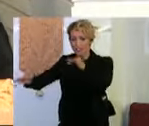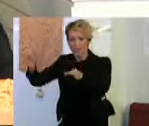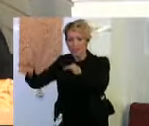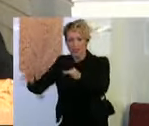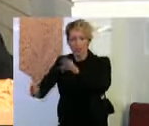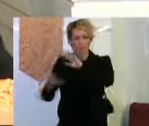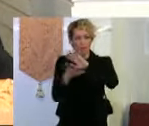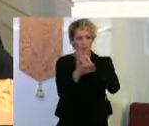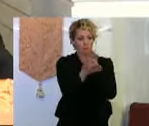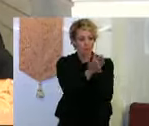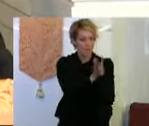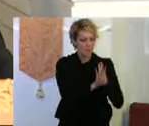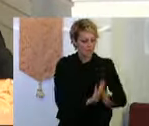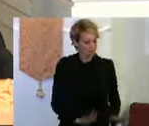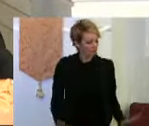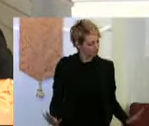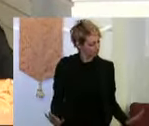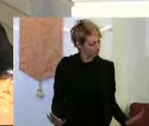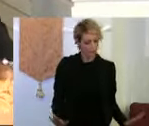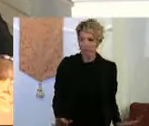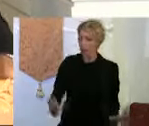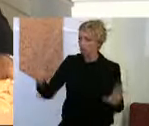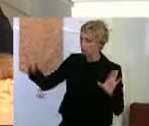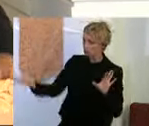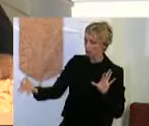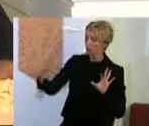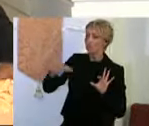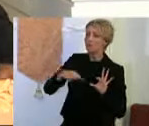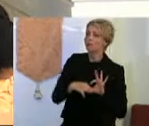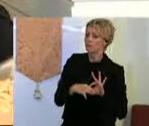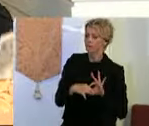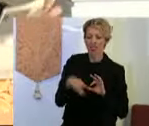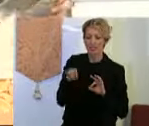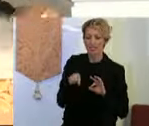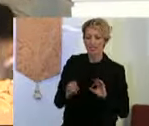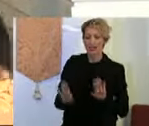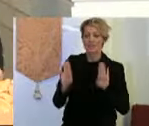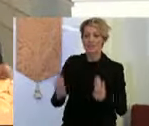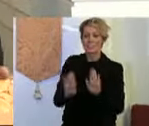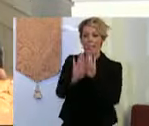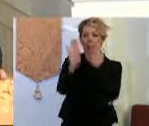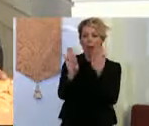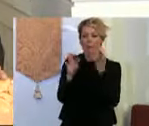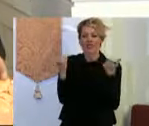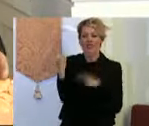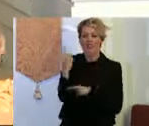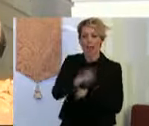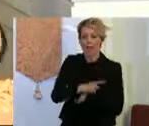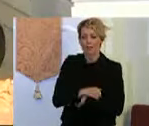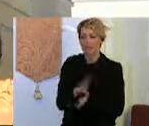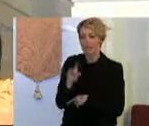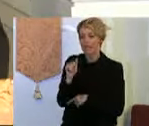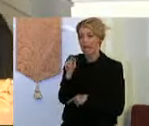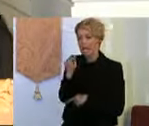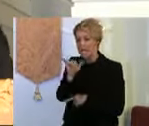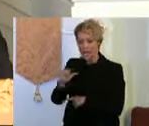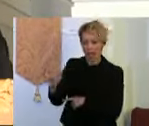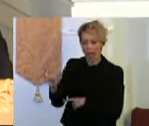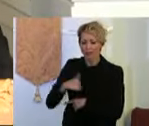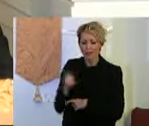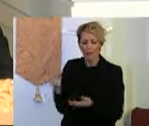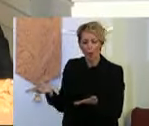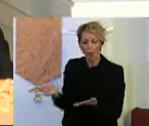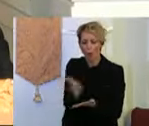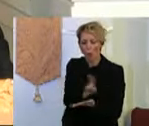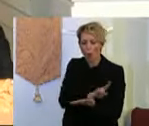of peace. So be with us on this Sabbath, on this Sunday, as we gather in this holy